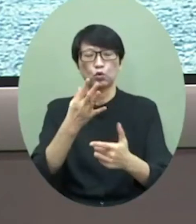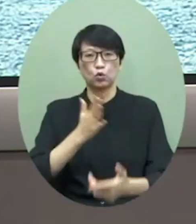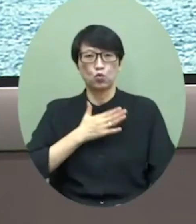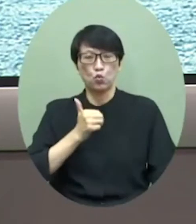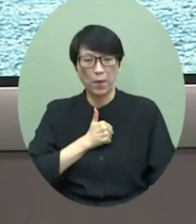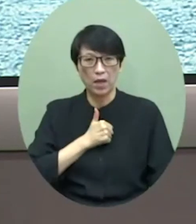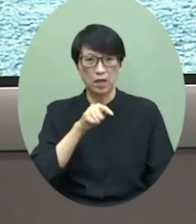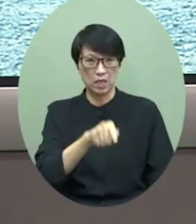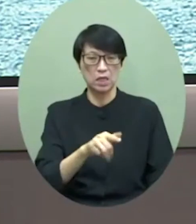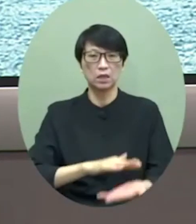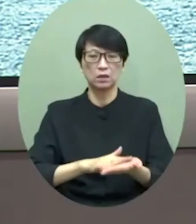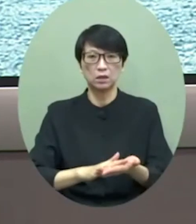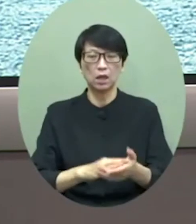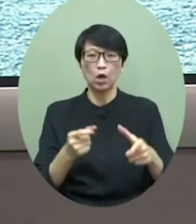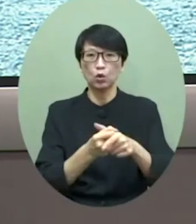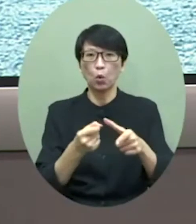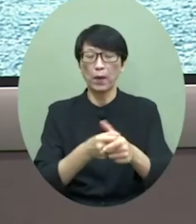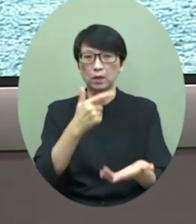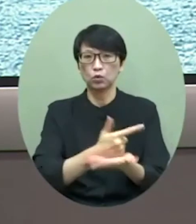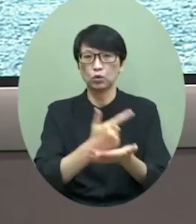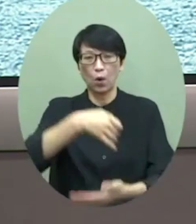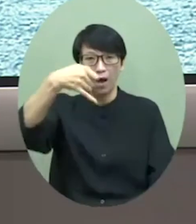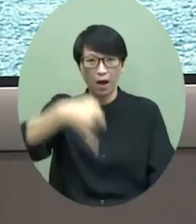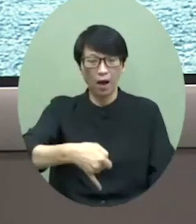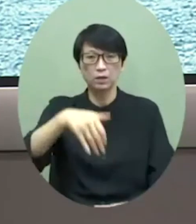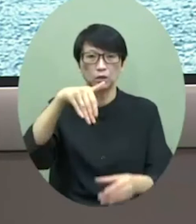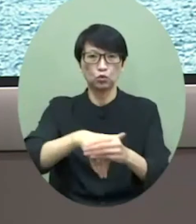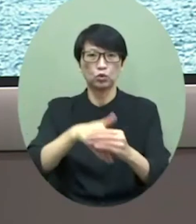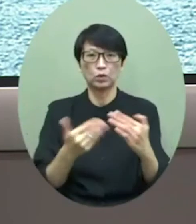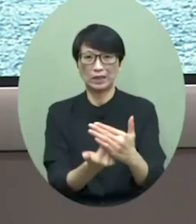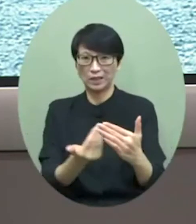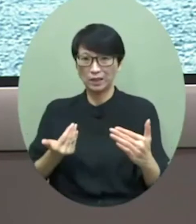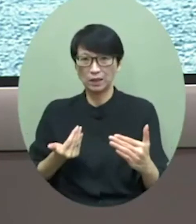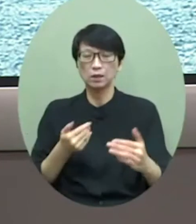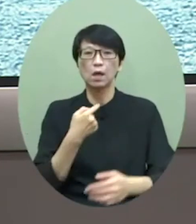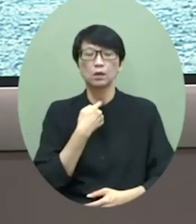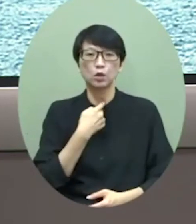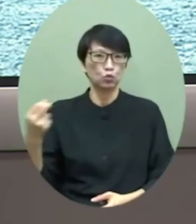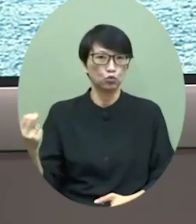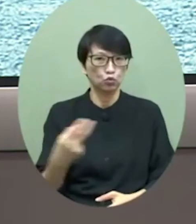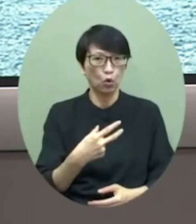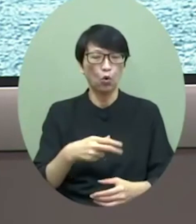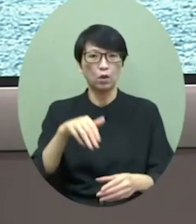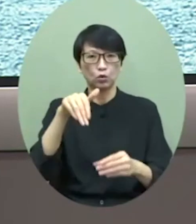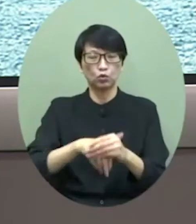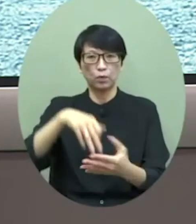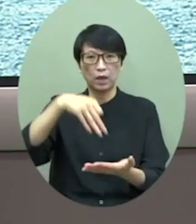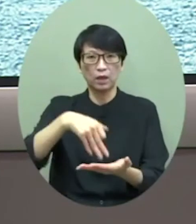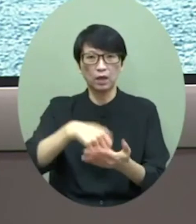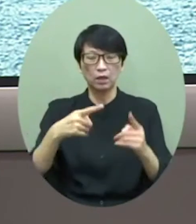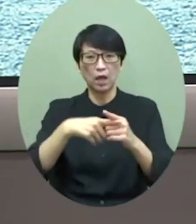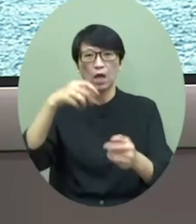to push it back, it would take at least 3 to 4 months to prepare for the election. And then, to be fair, before